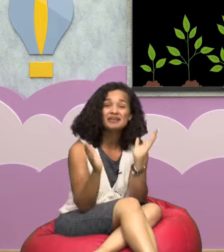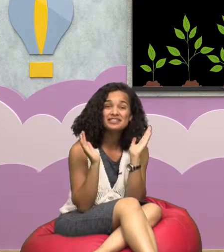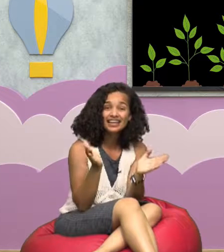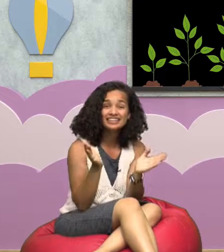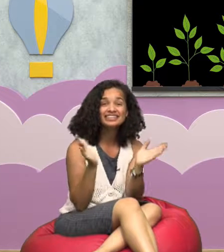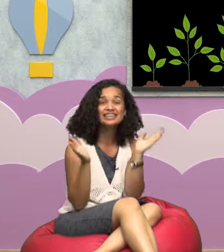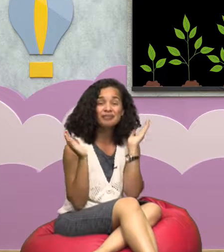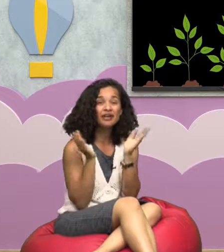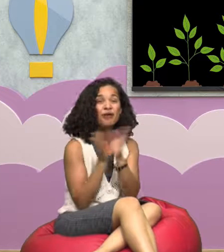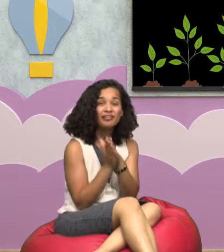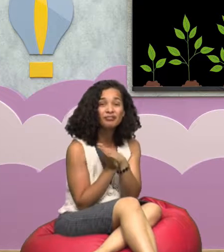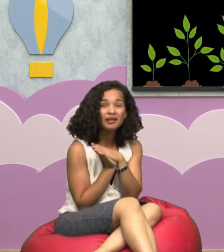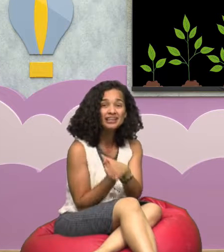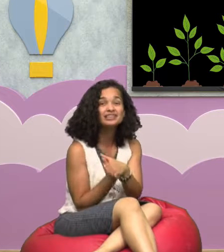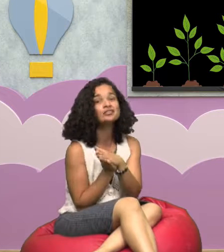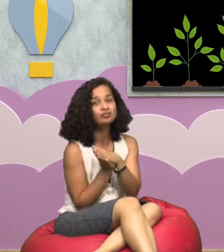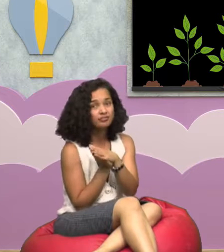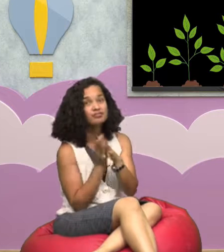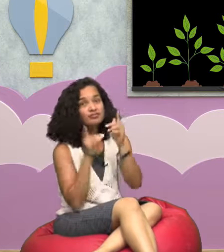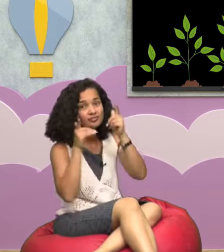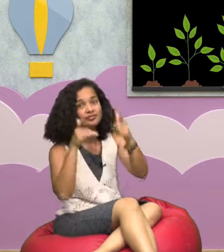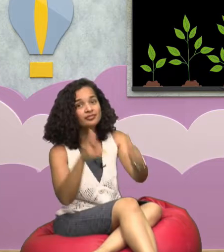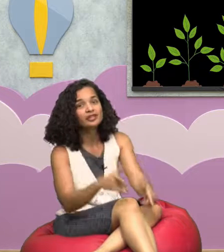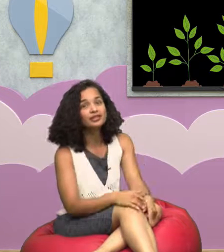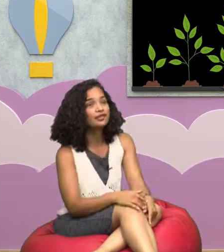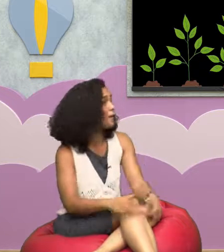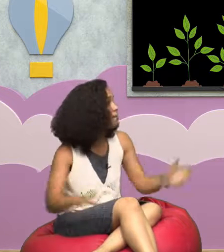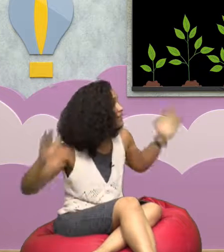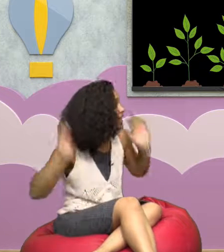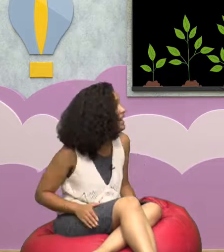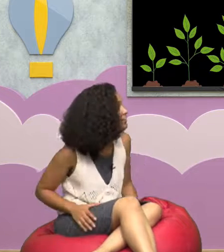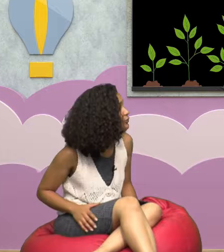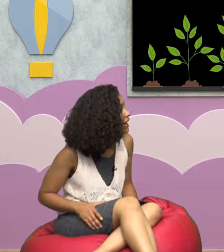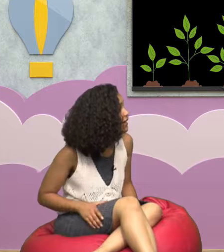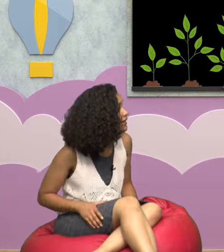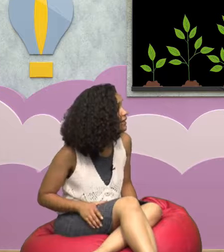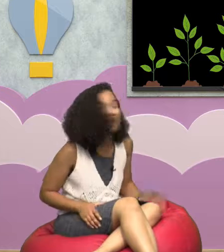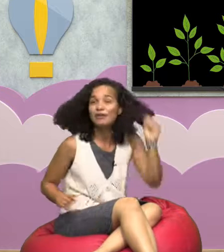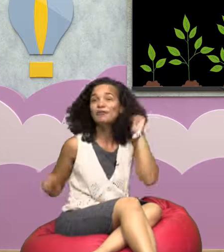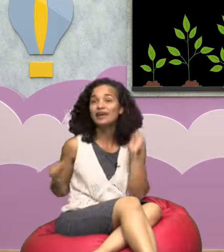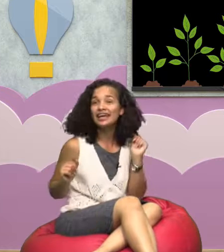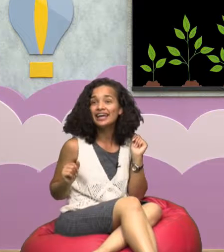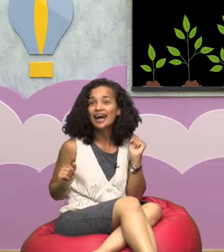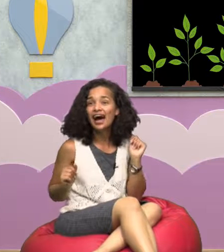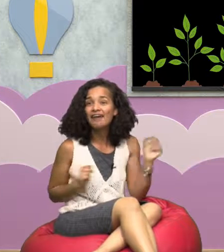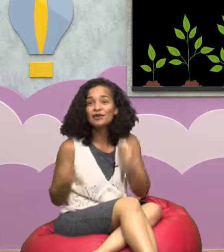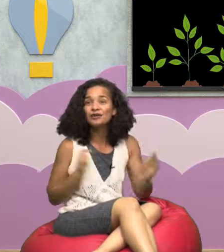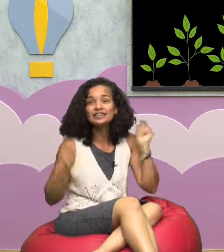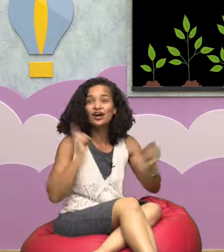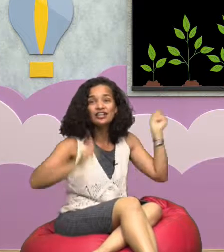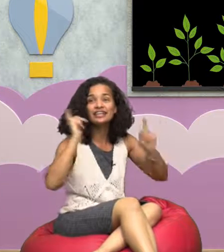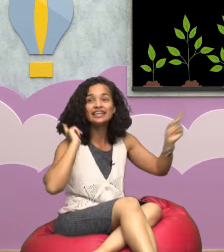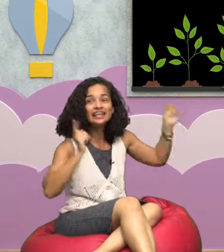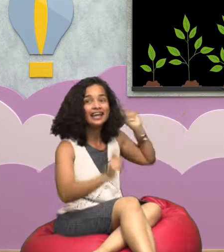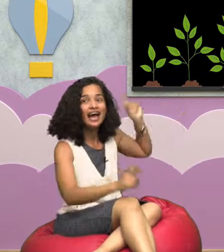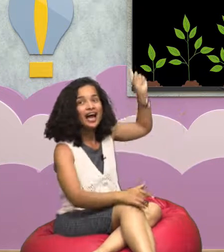want to become scientists and make a waffle plant, there you go. But anyway, we are